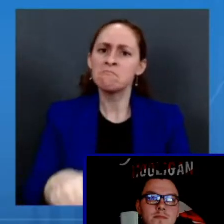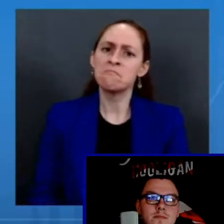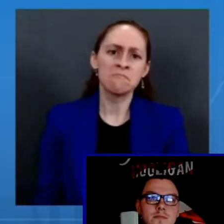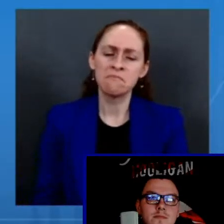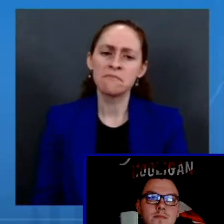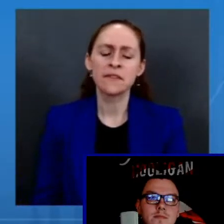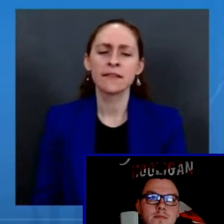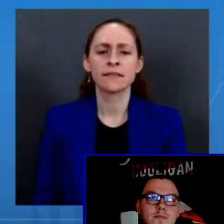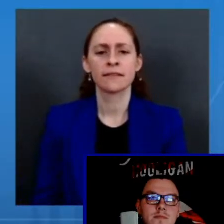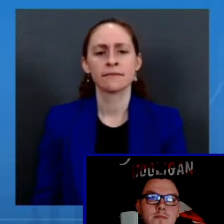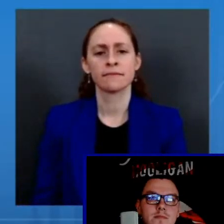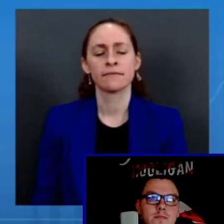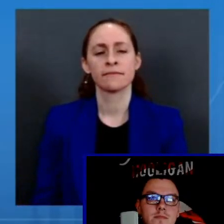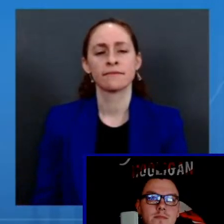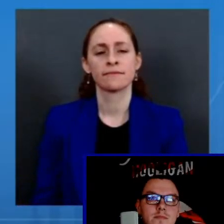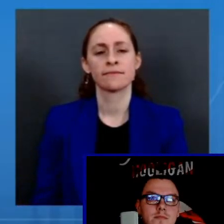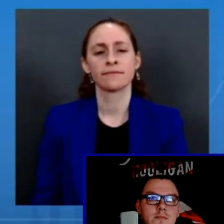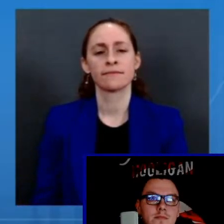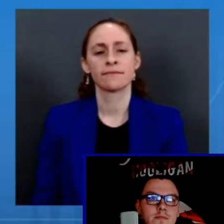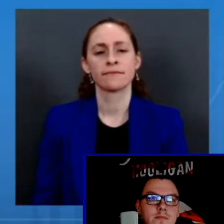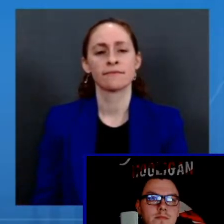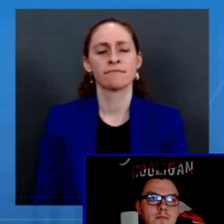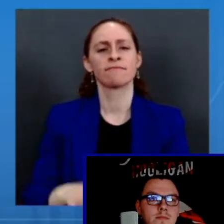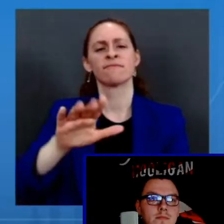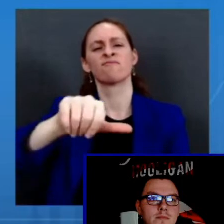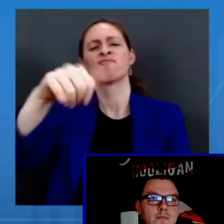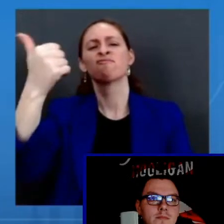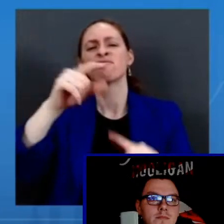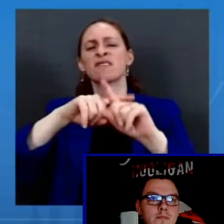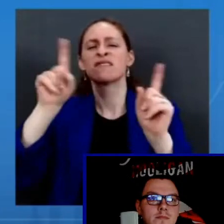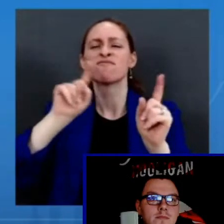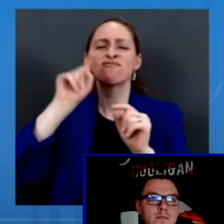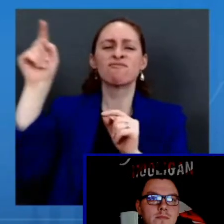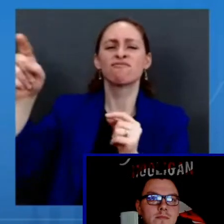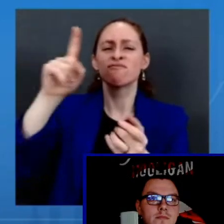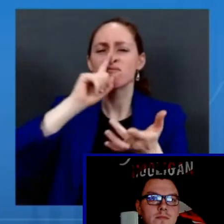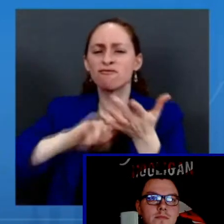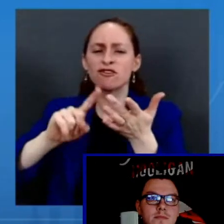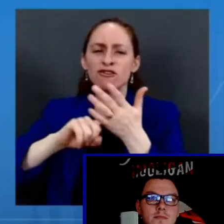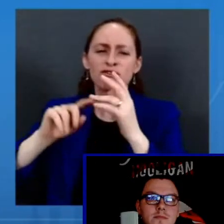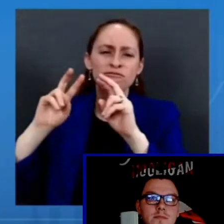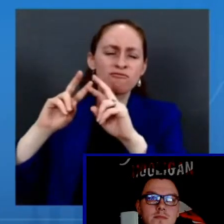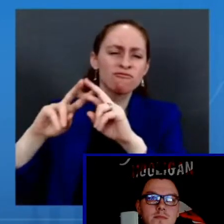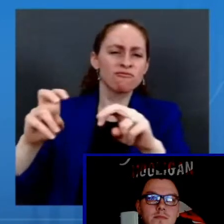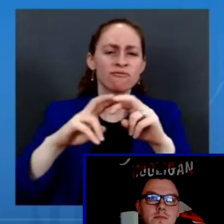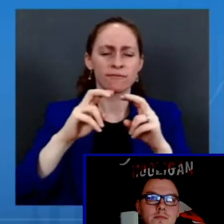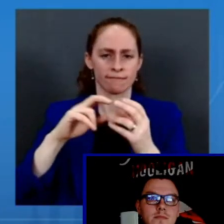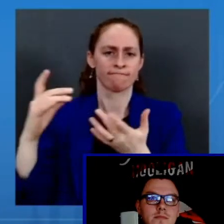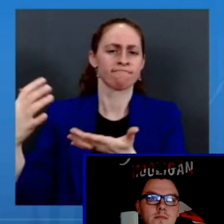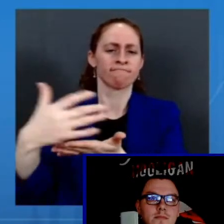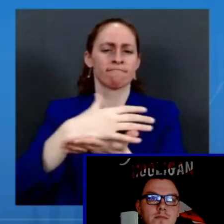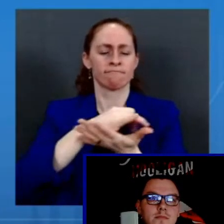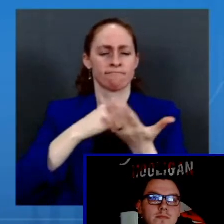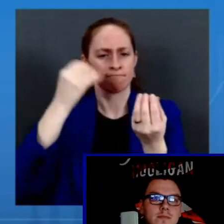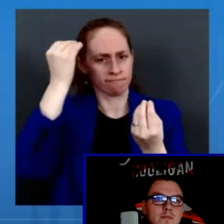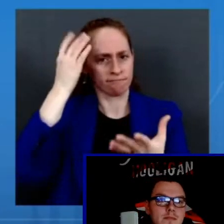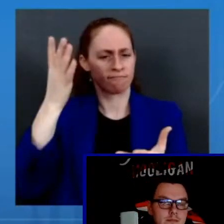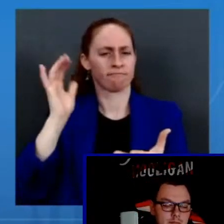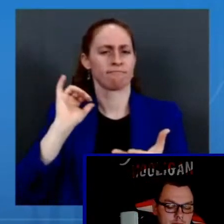from previous studies, of a symptomatic infection of a 2-dose mRNA wanes over